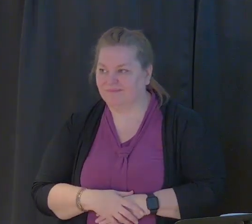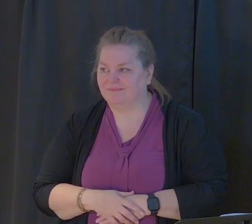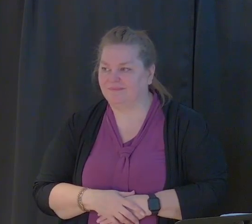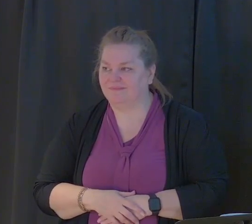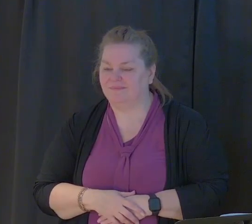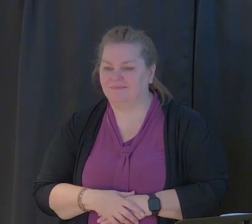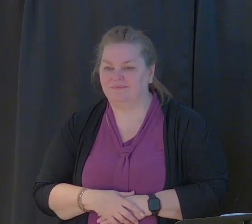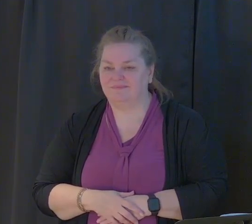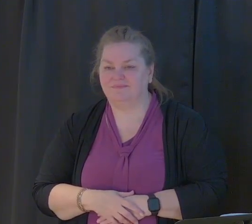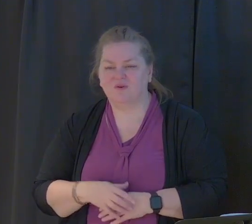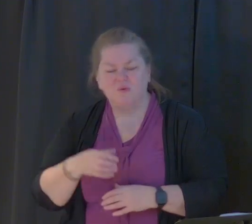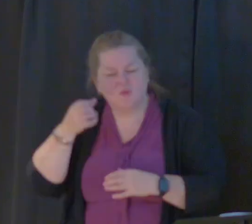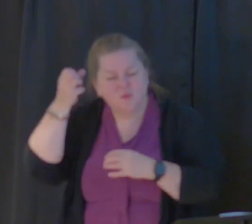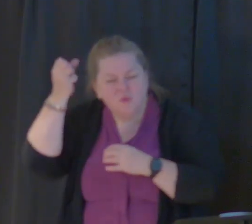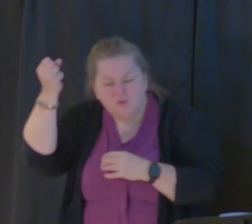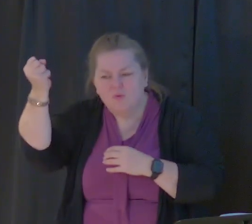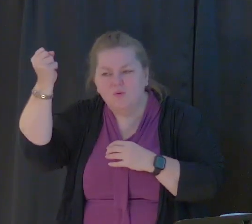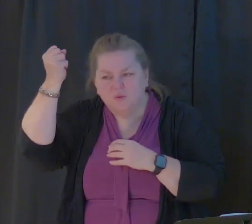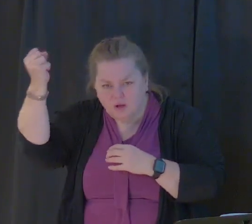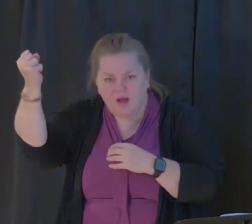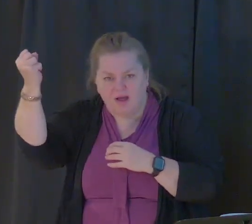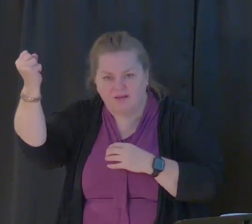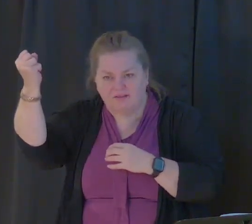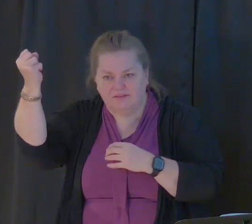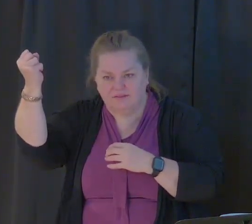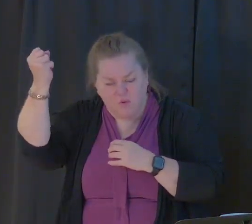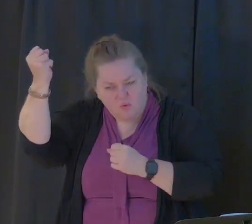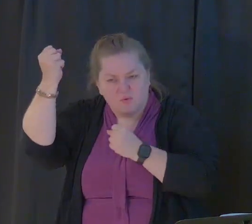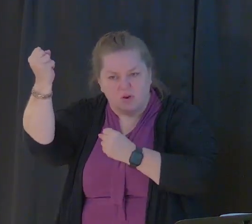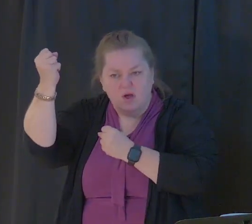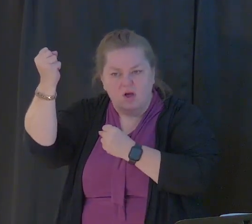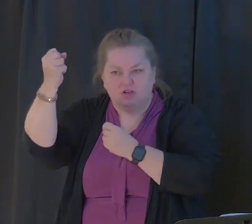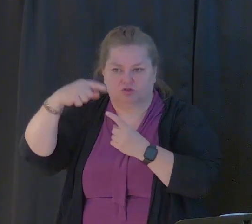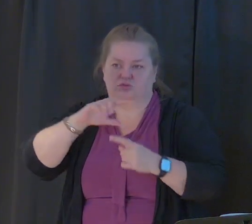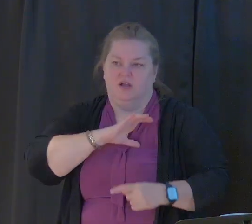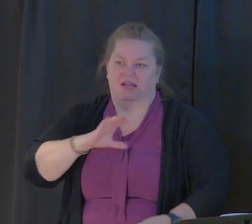Hold on to Christ.